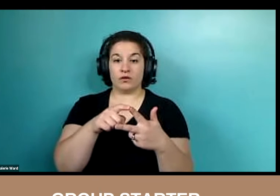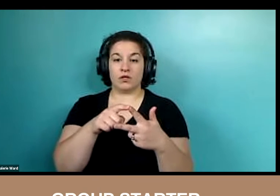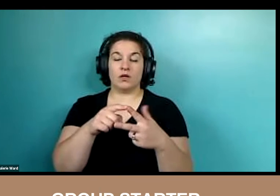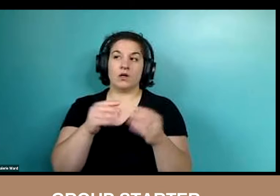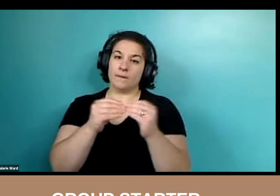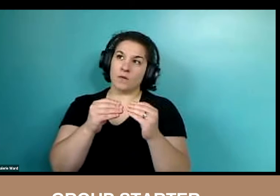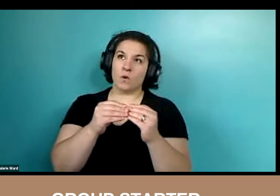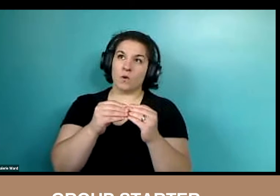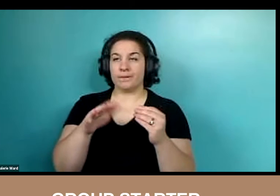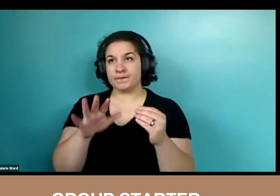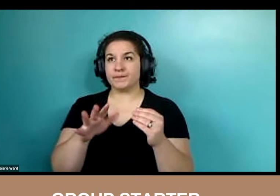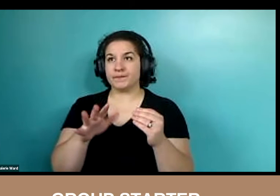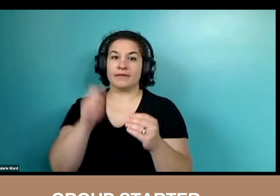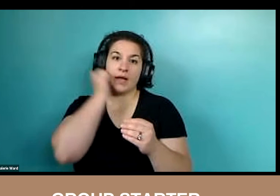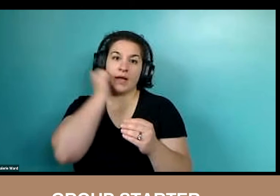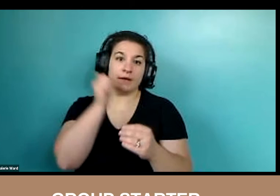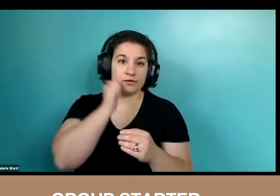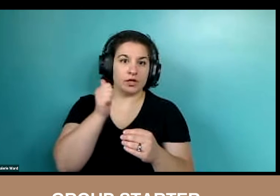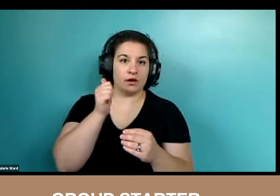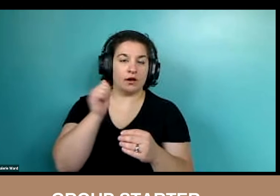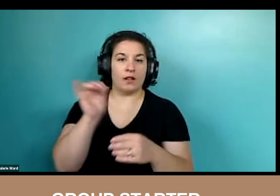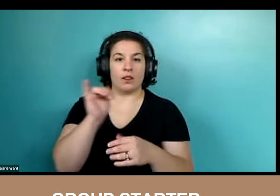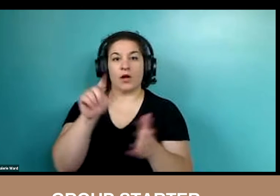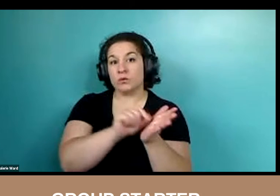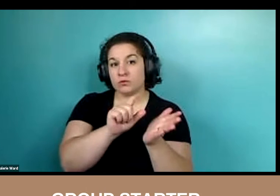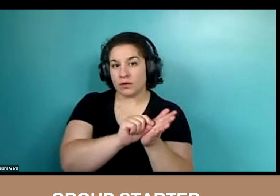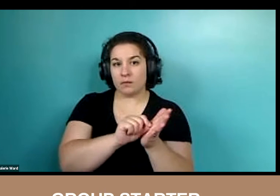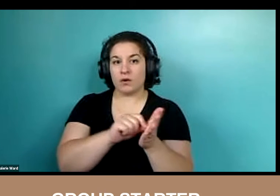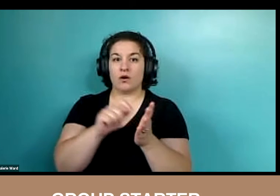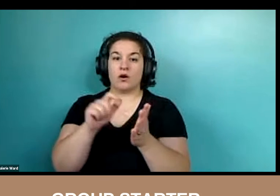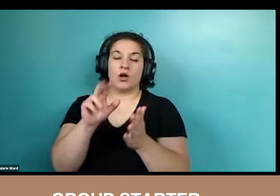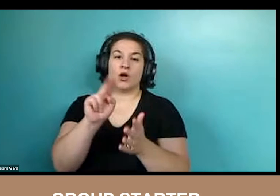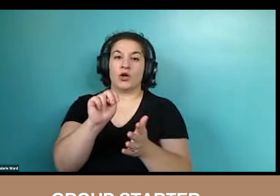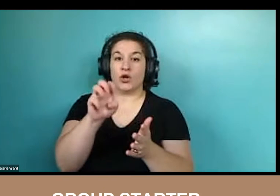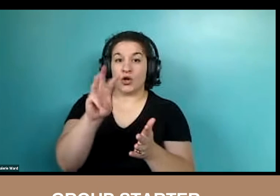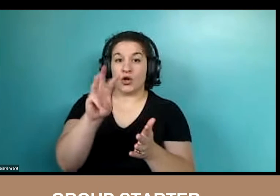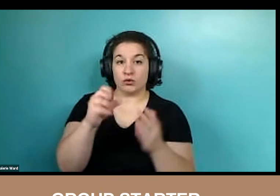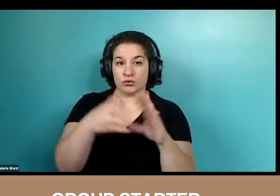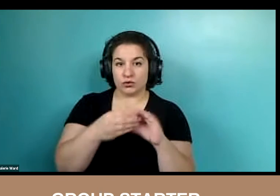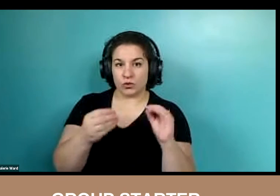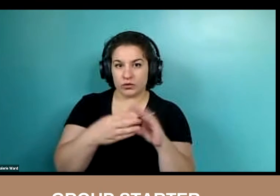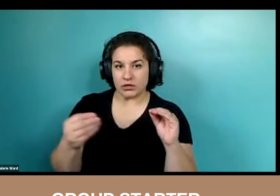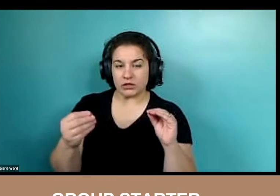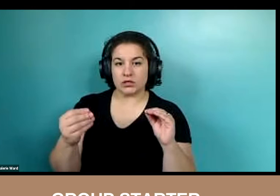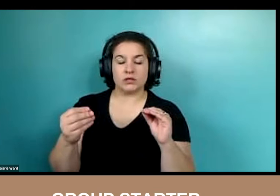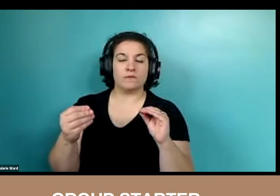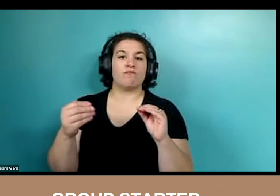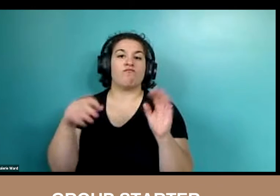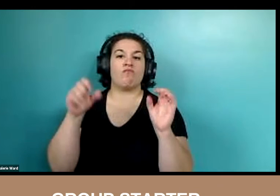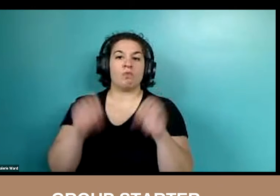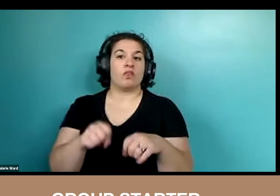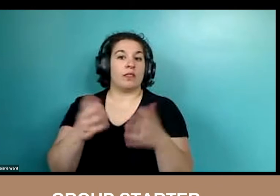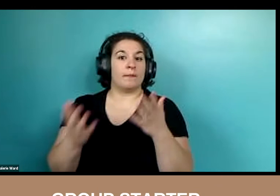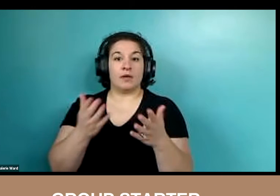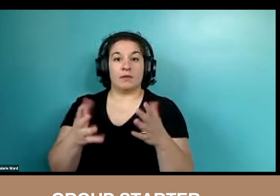kind of everyday sources like your newspapers, news stories. We could even kind of maybe throw some social media stuff